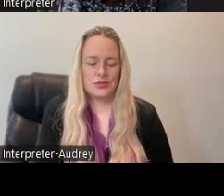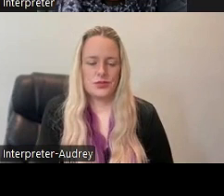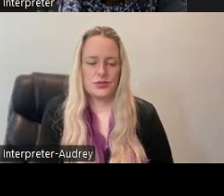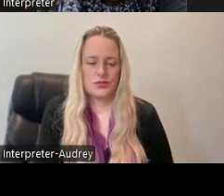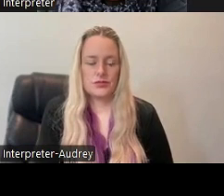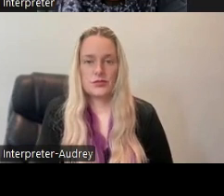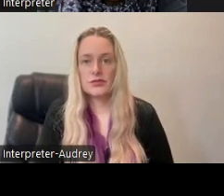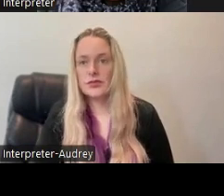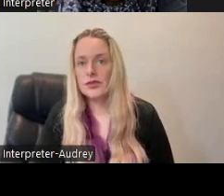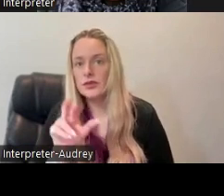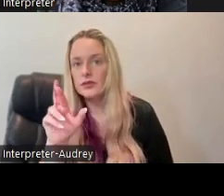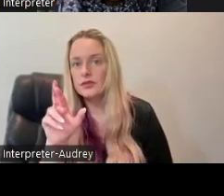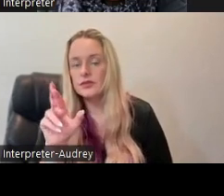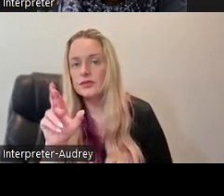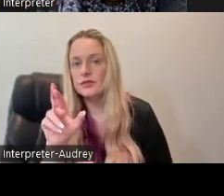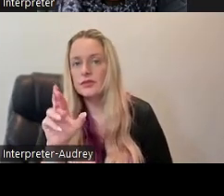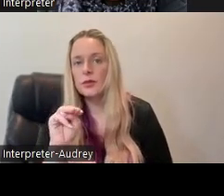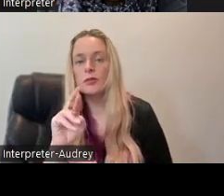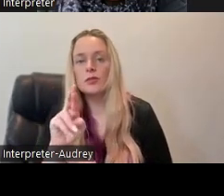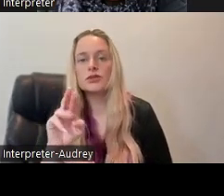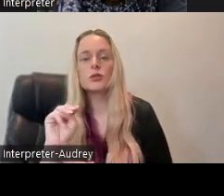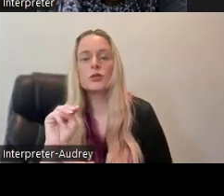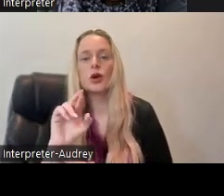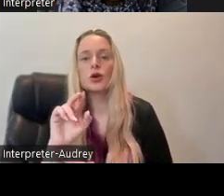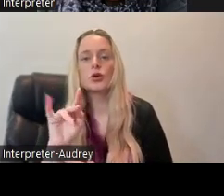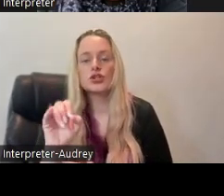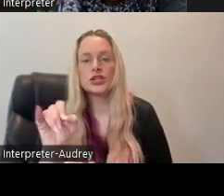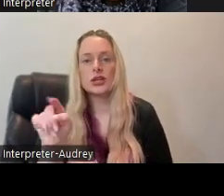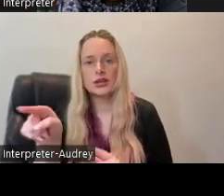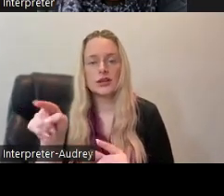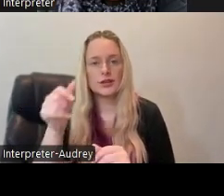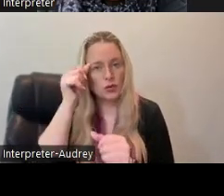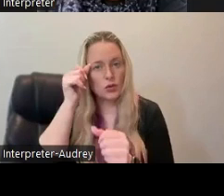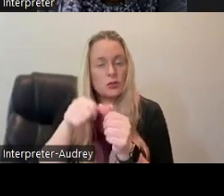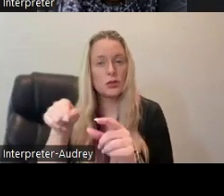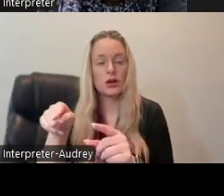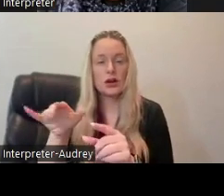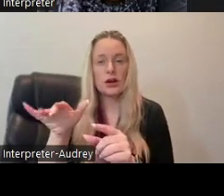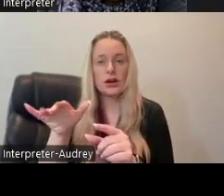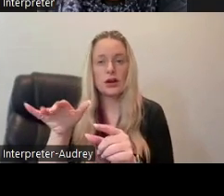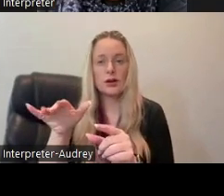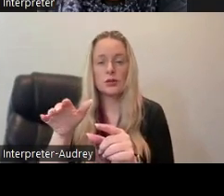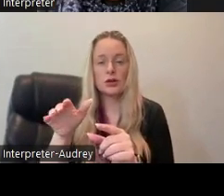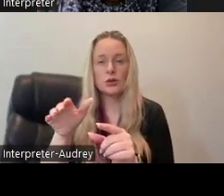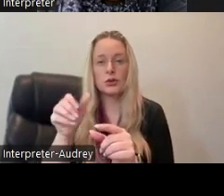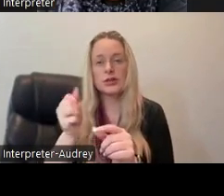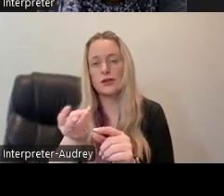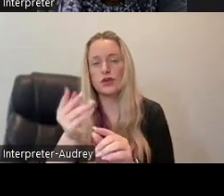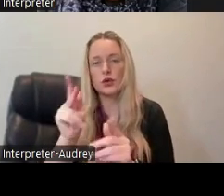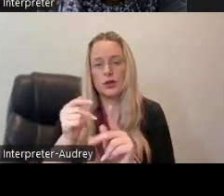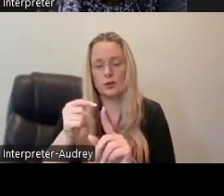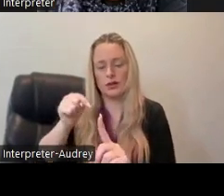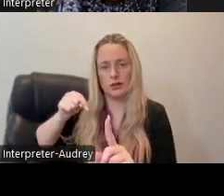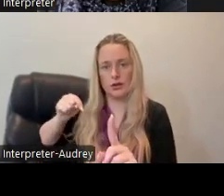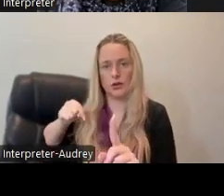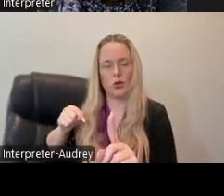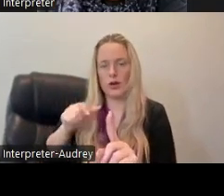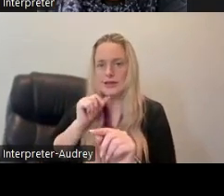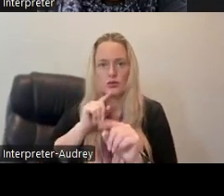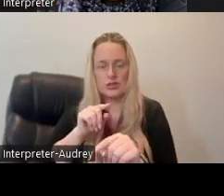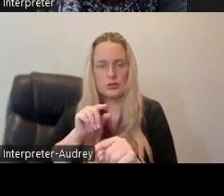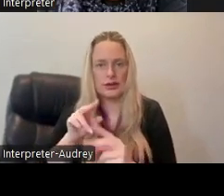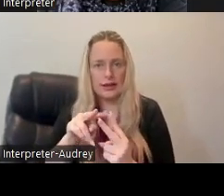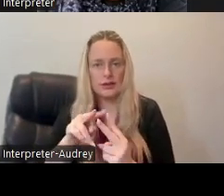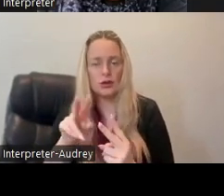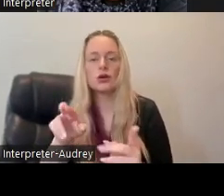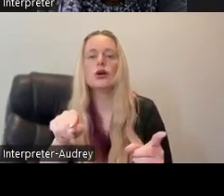Mr. Martucci, if you remember Mr. Park, he was a couple of people ago and didn't respond either. Yep,